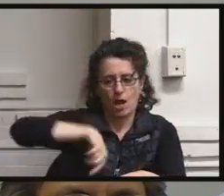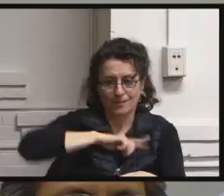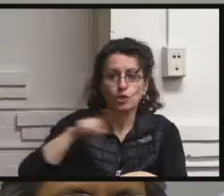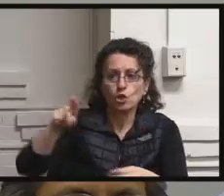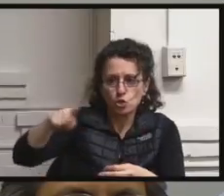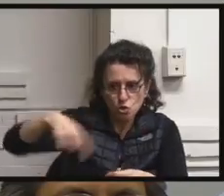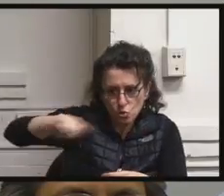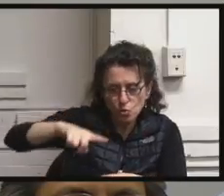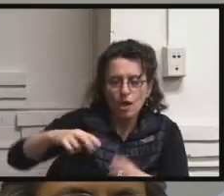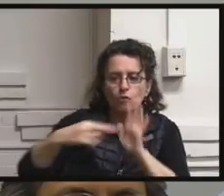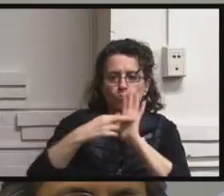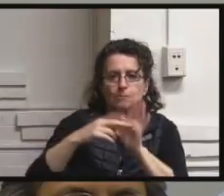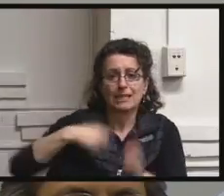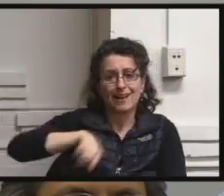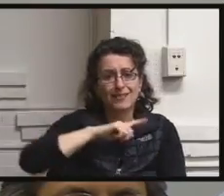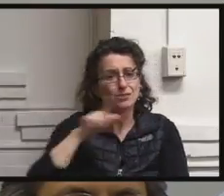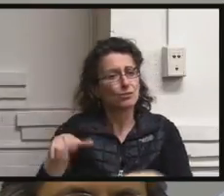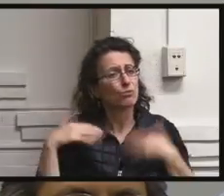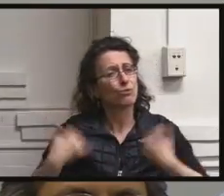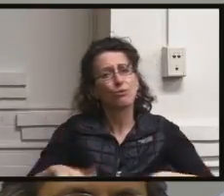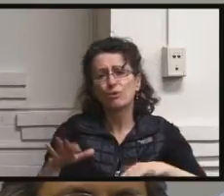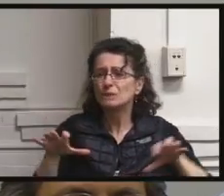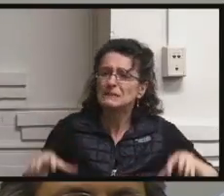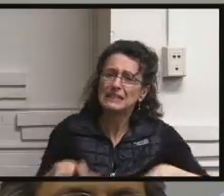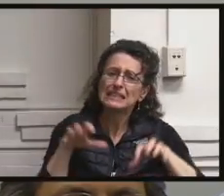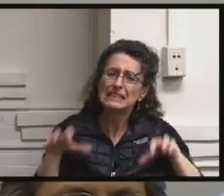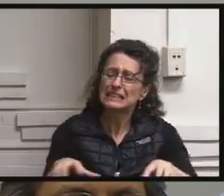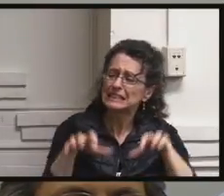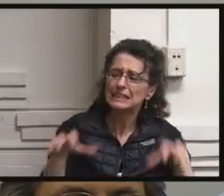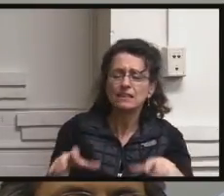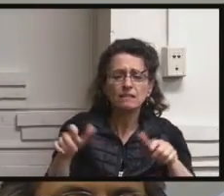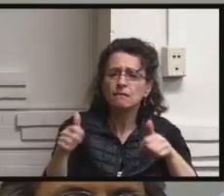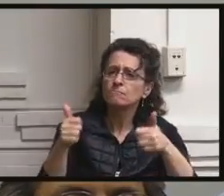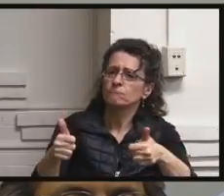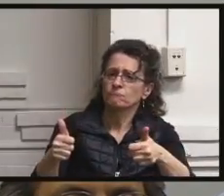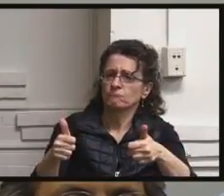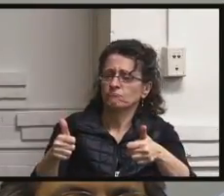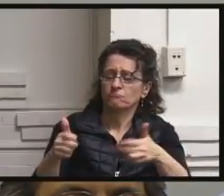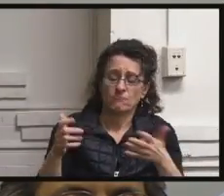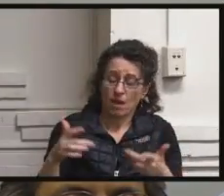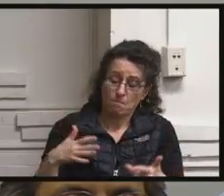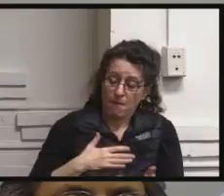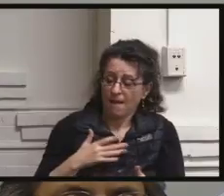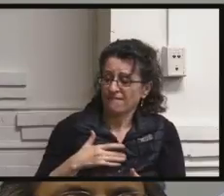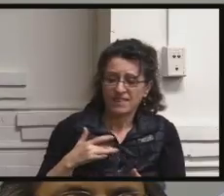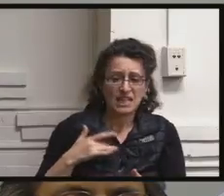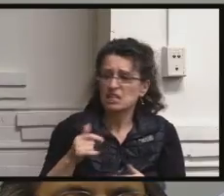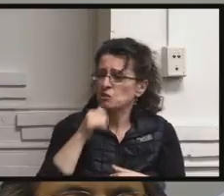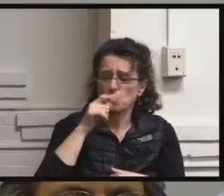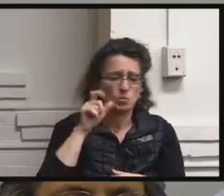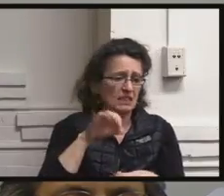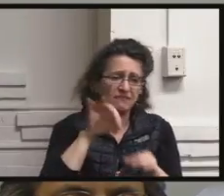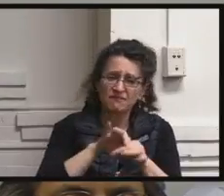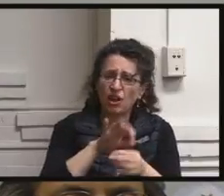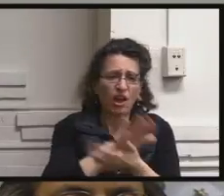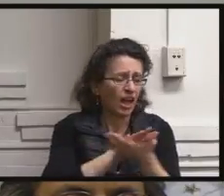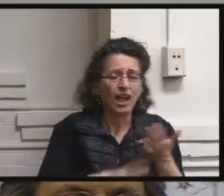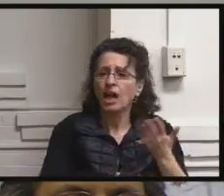it out. You've done a magnificent job there. And so I think the onus is on you at this point. And I